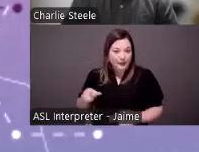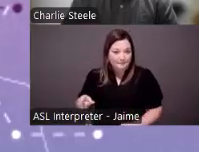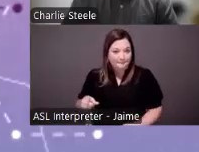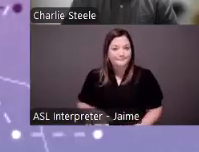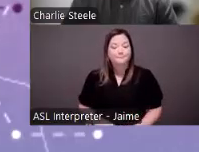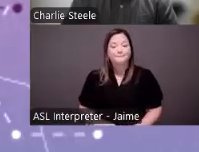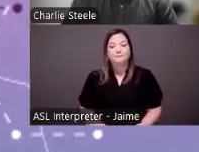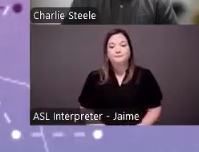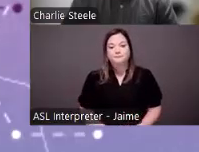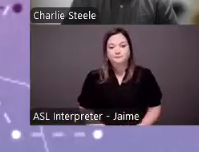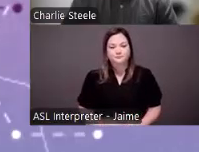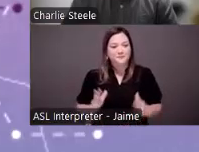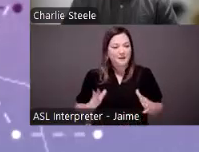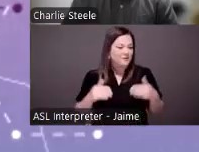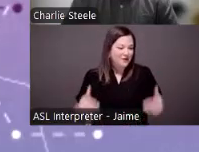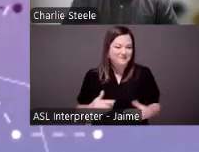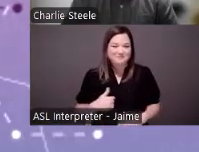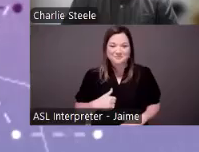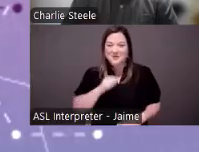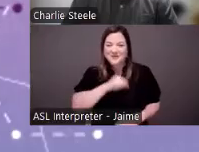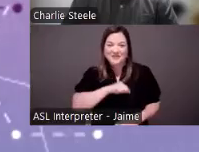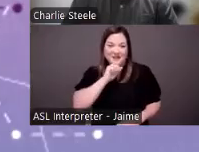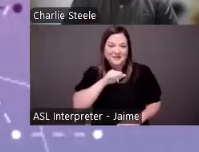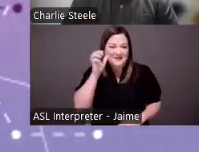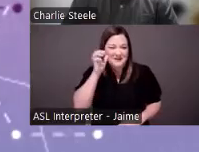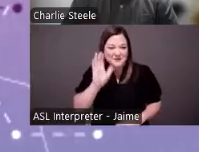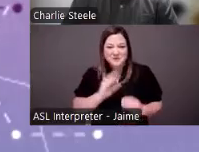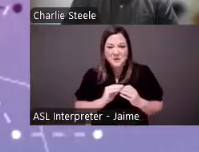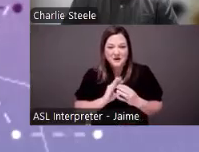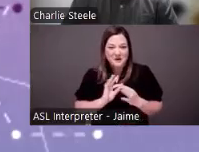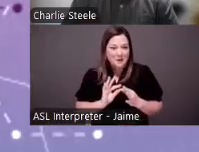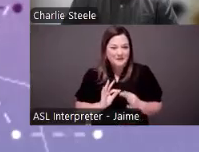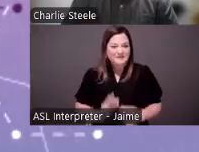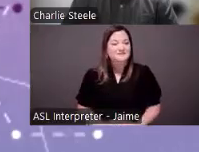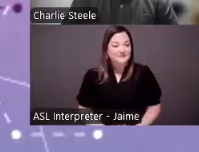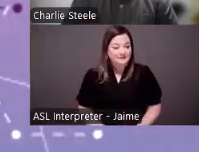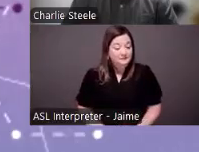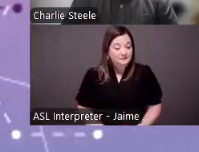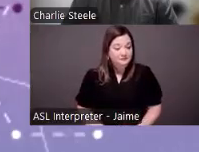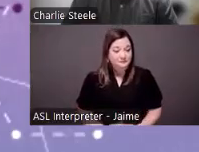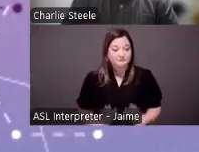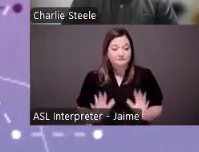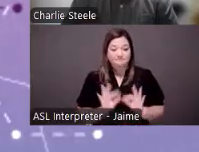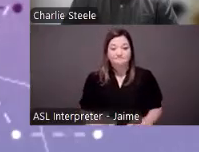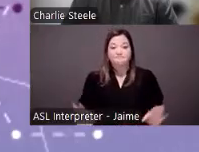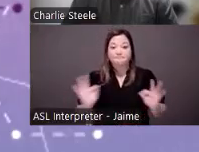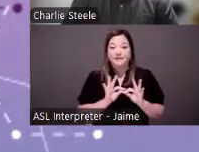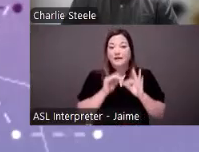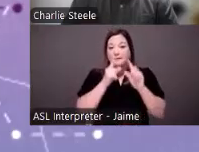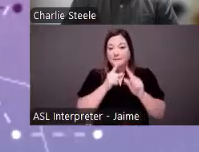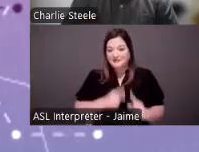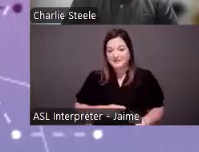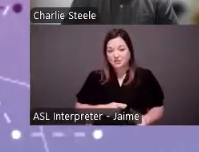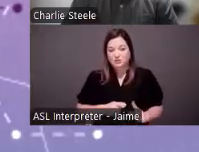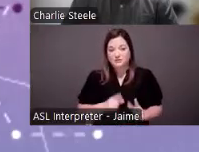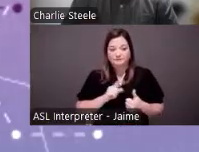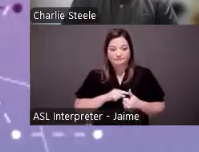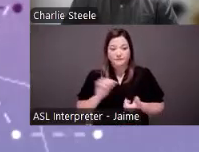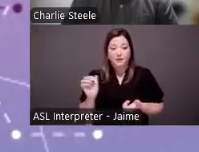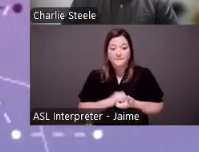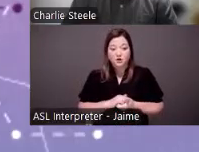Let me move on, and I'd love to hear more comments. So the key messages. Partnerships based